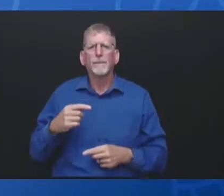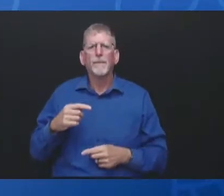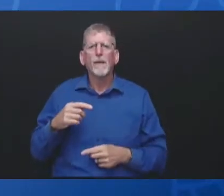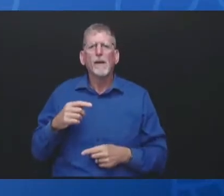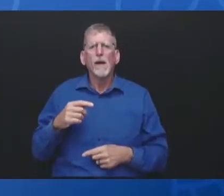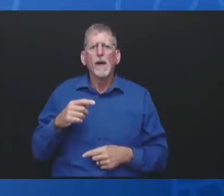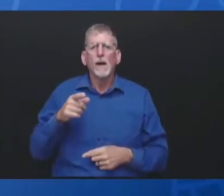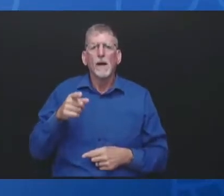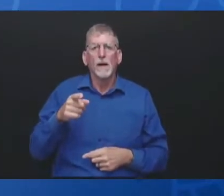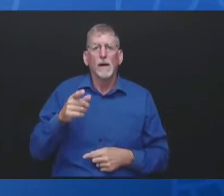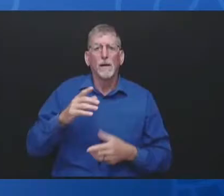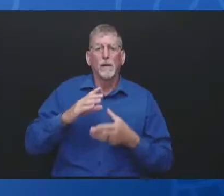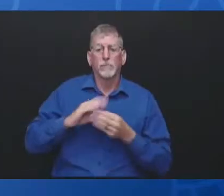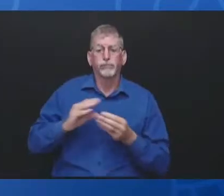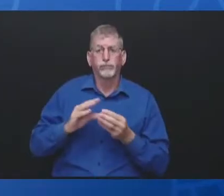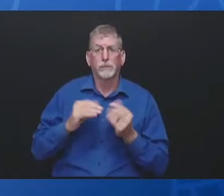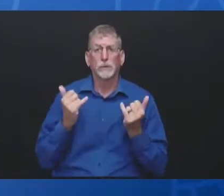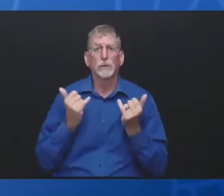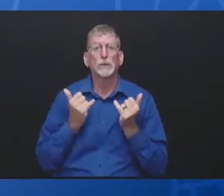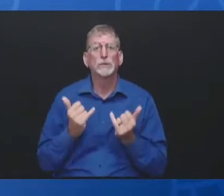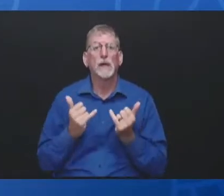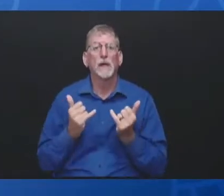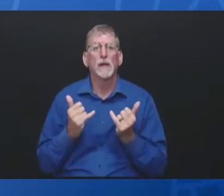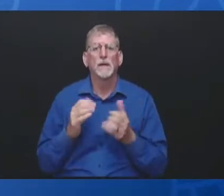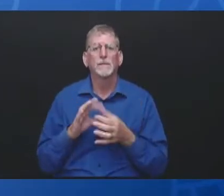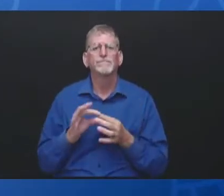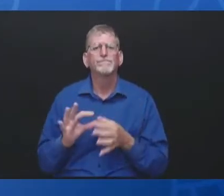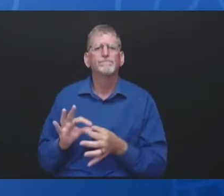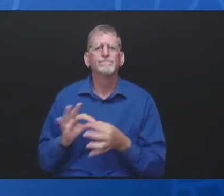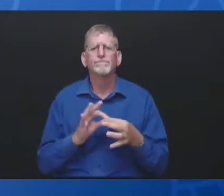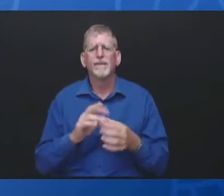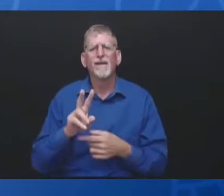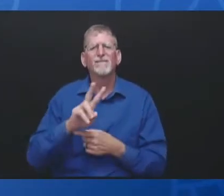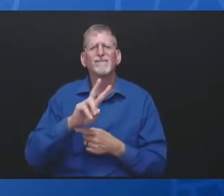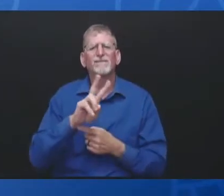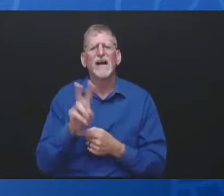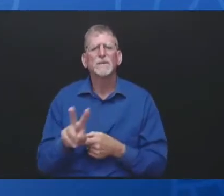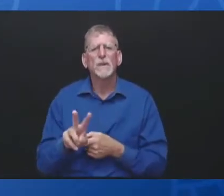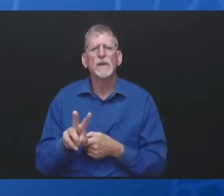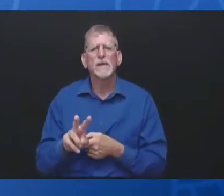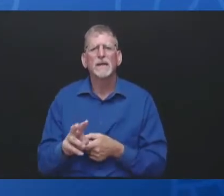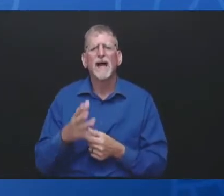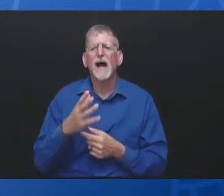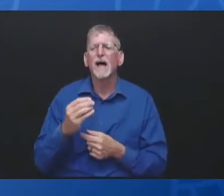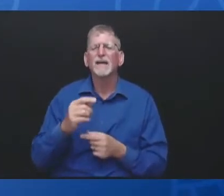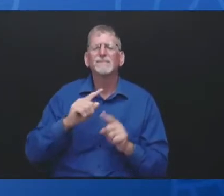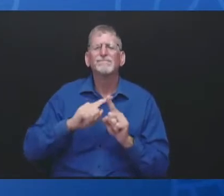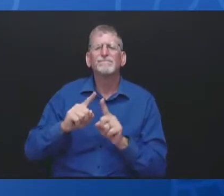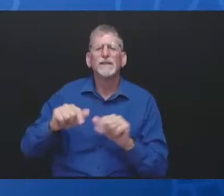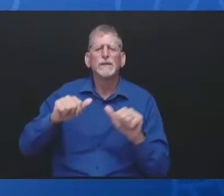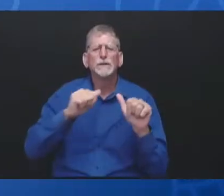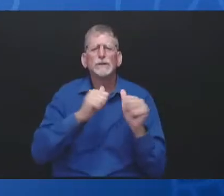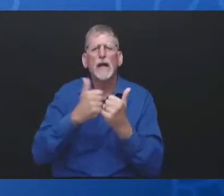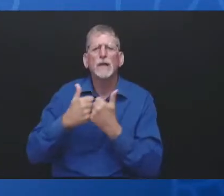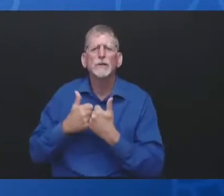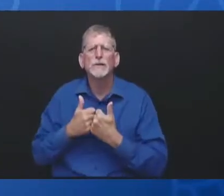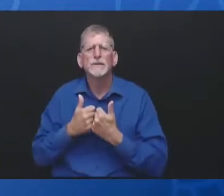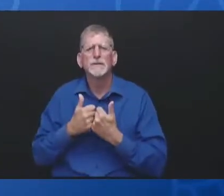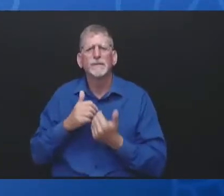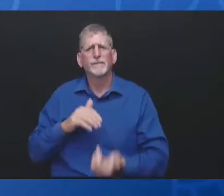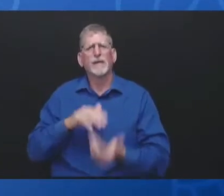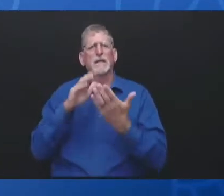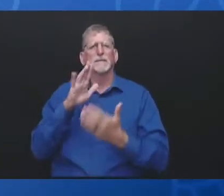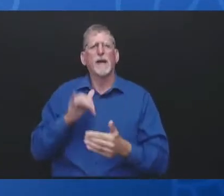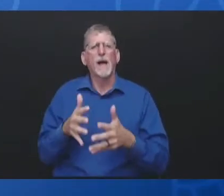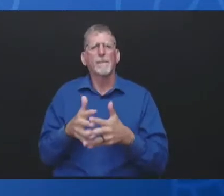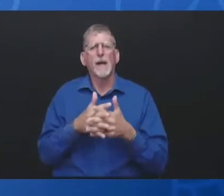with a reference to Venezuela and to the challenges faced by Americans in